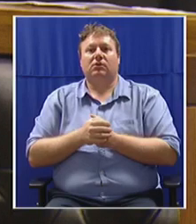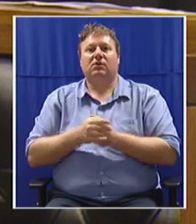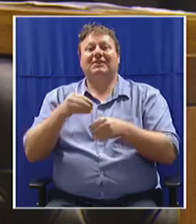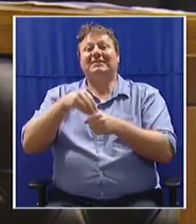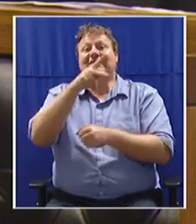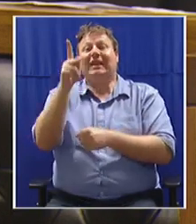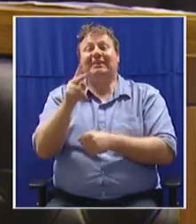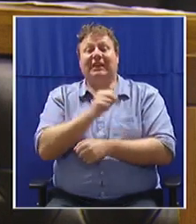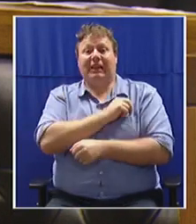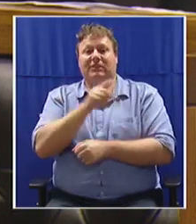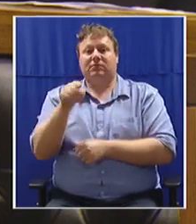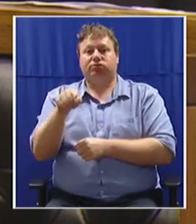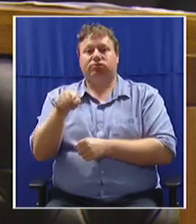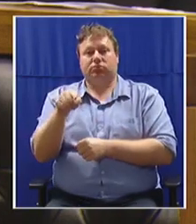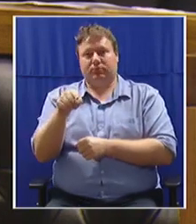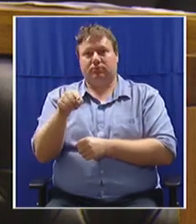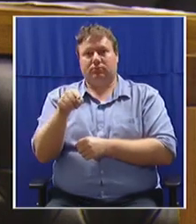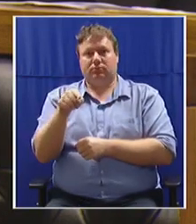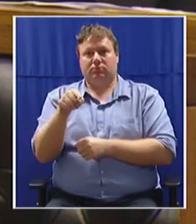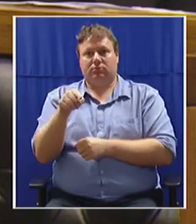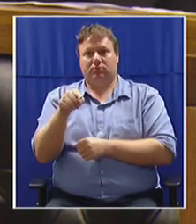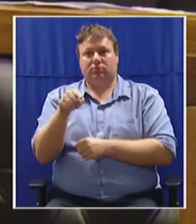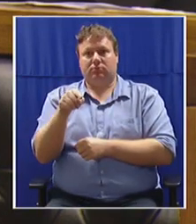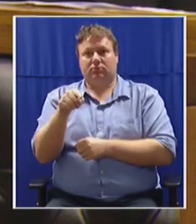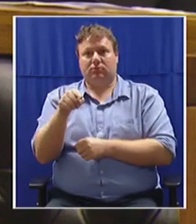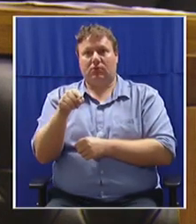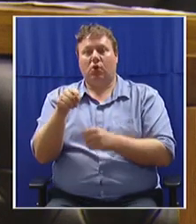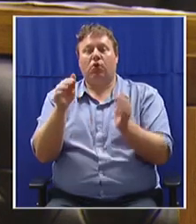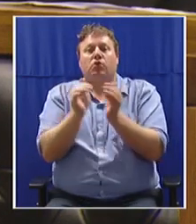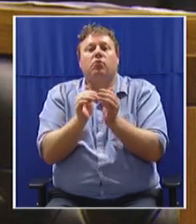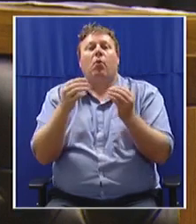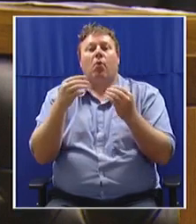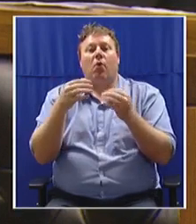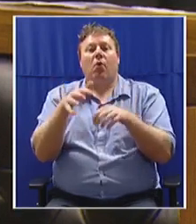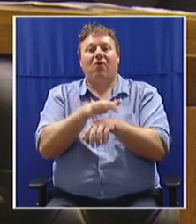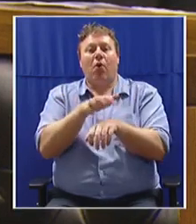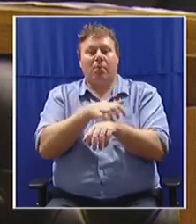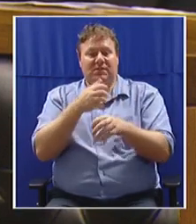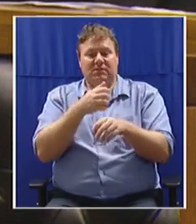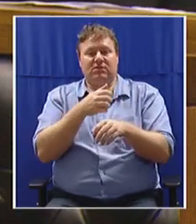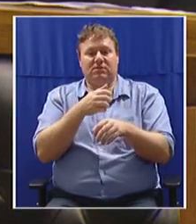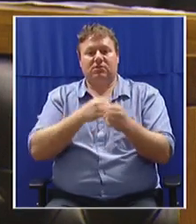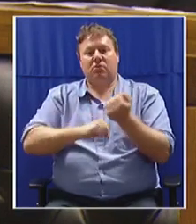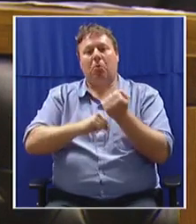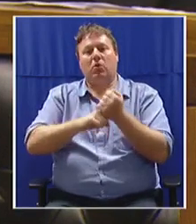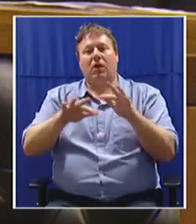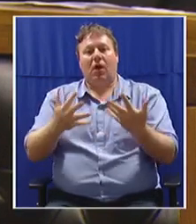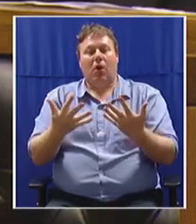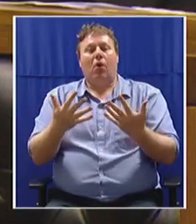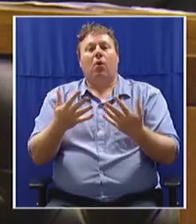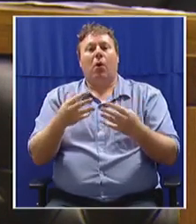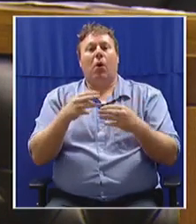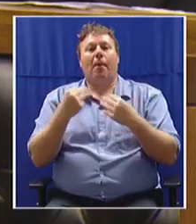transformation provides support to small-scale farmers by offering them markets, access